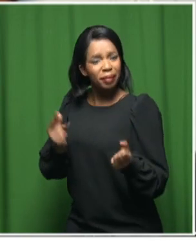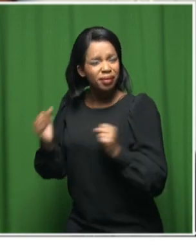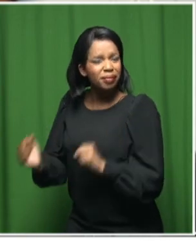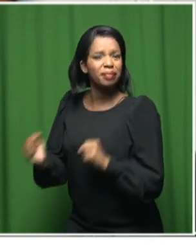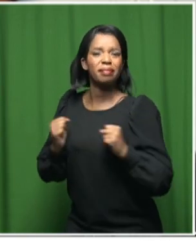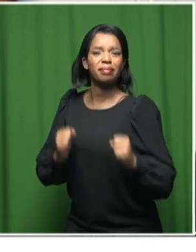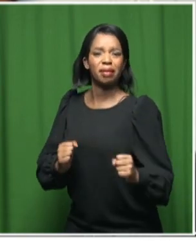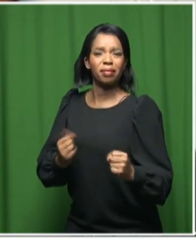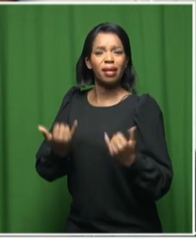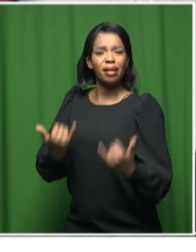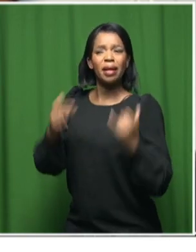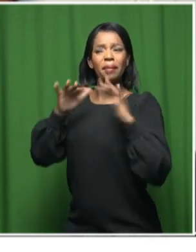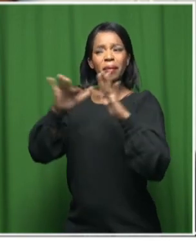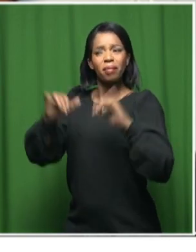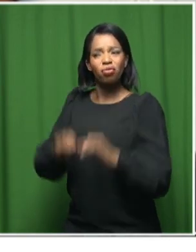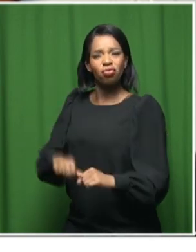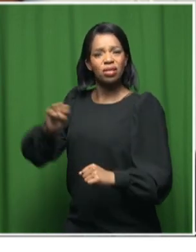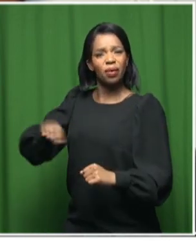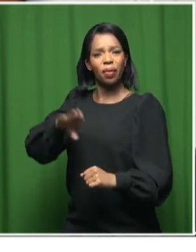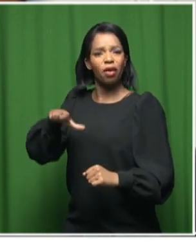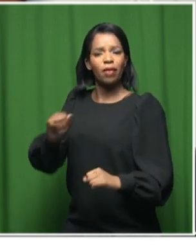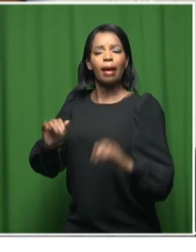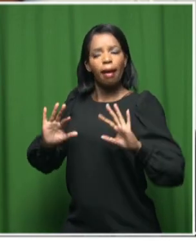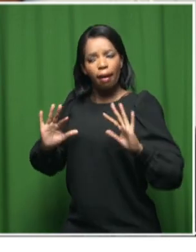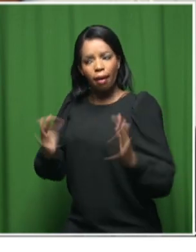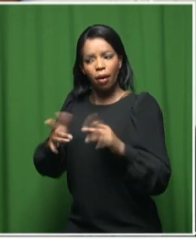optimistic in these circumstances?